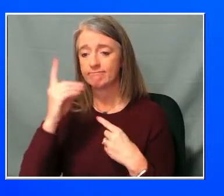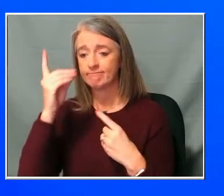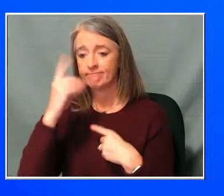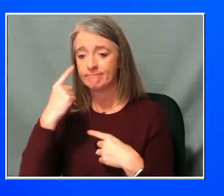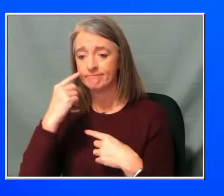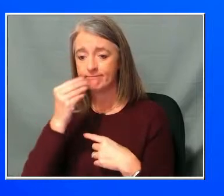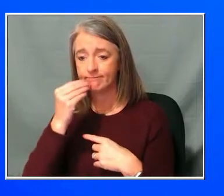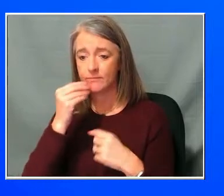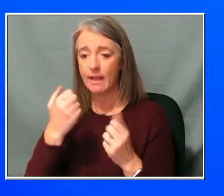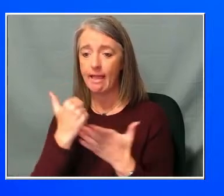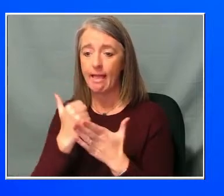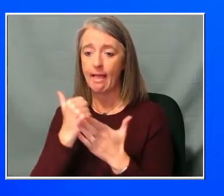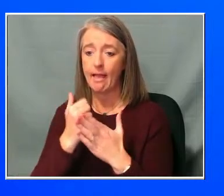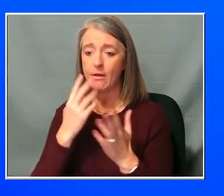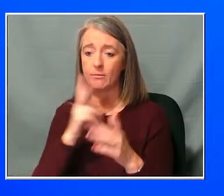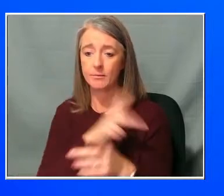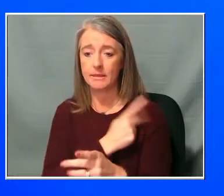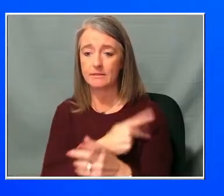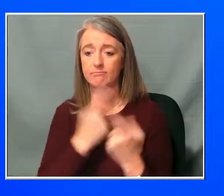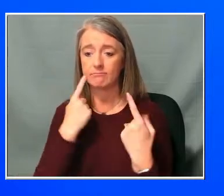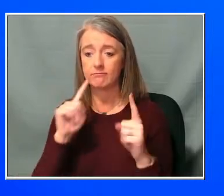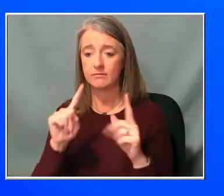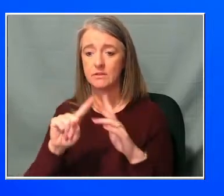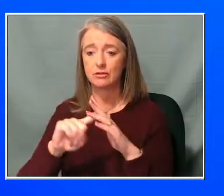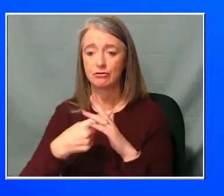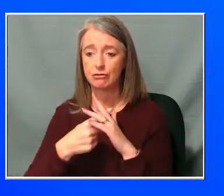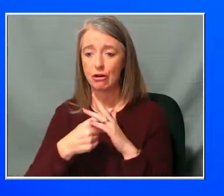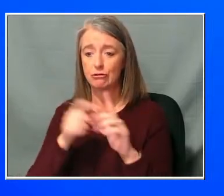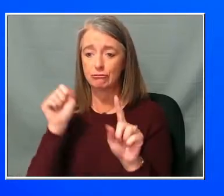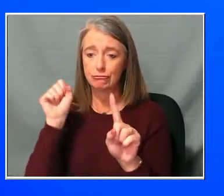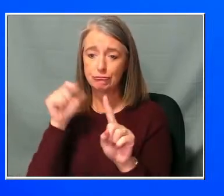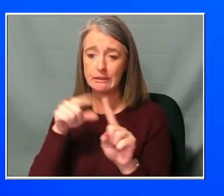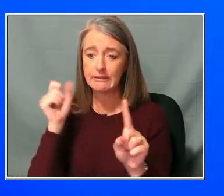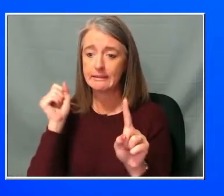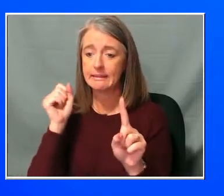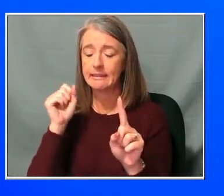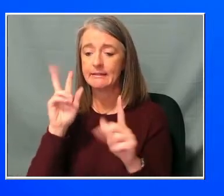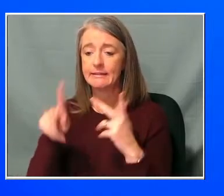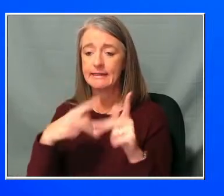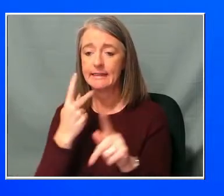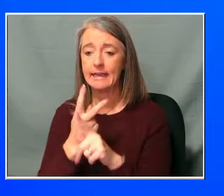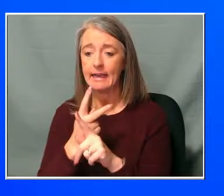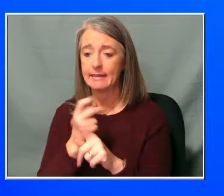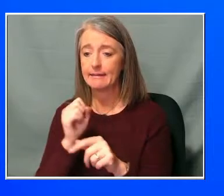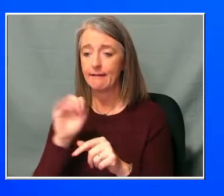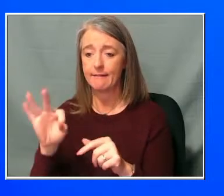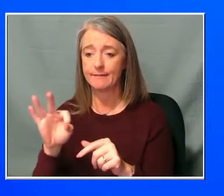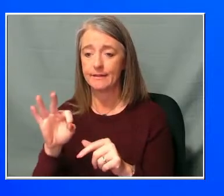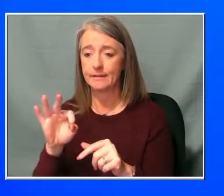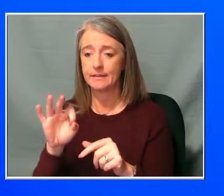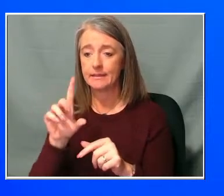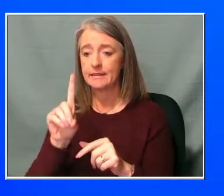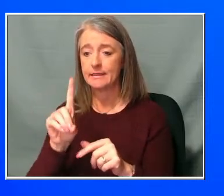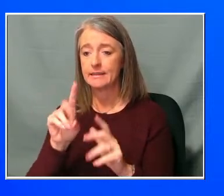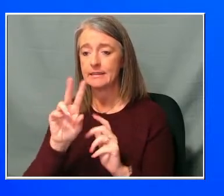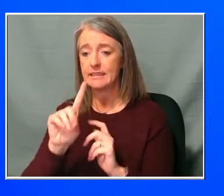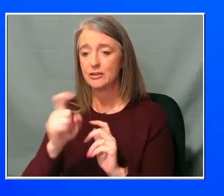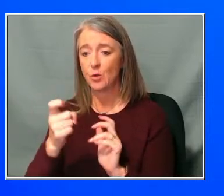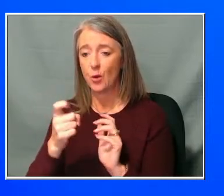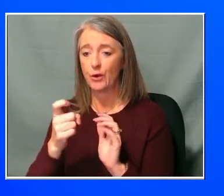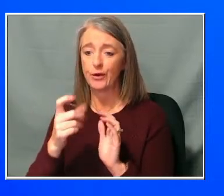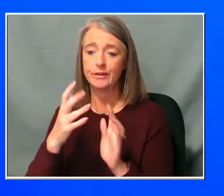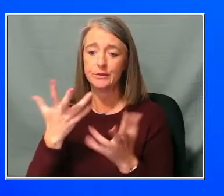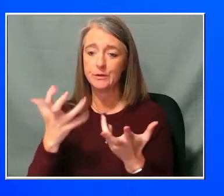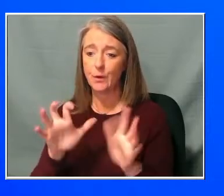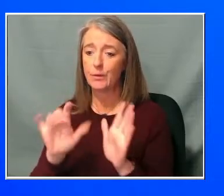help the patient be successful. So we don't want to start triggering any sort of disordered eating patterns that will